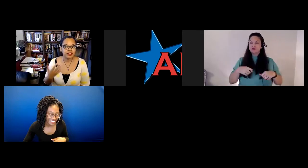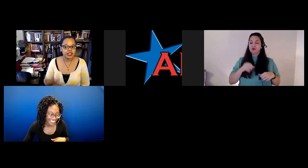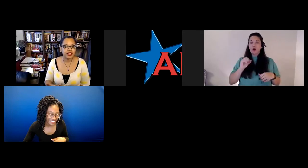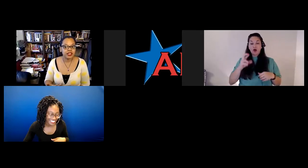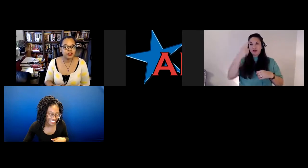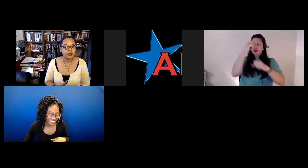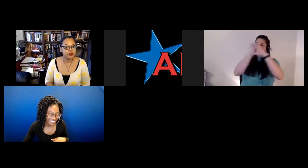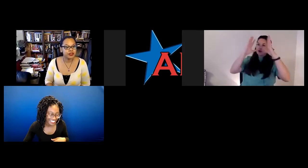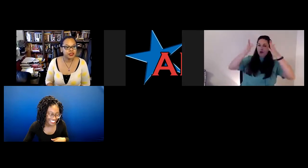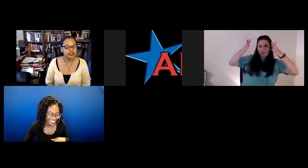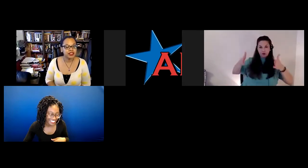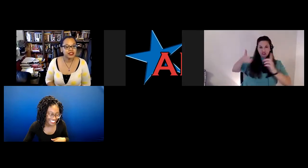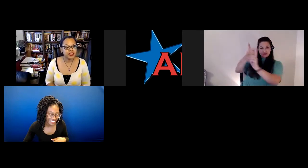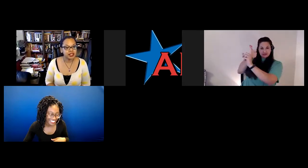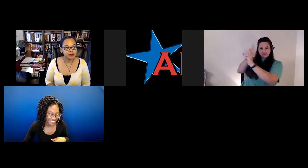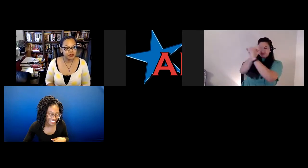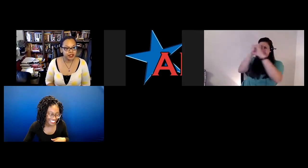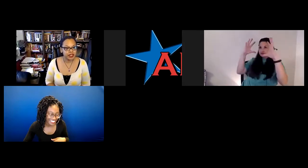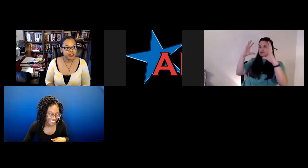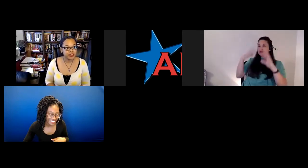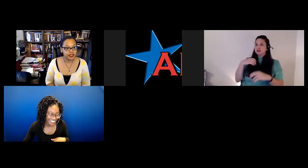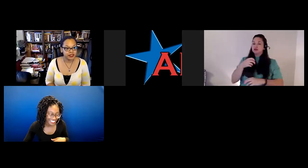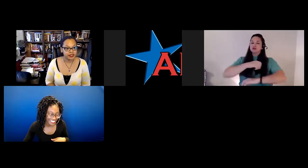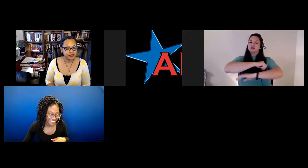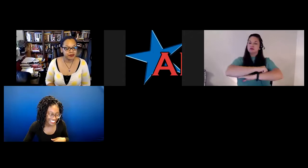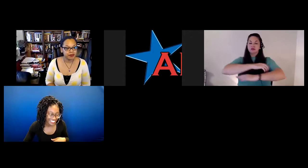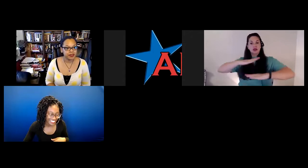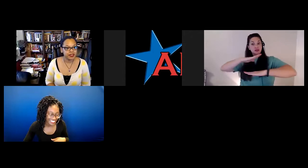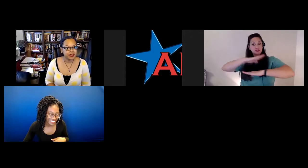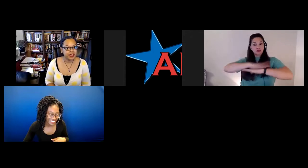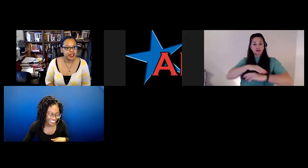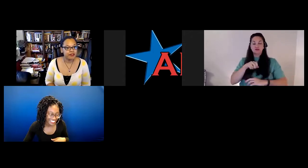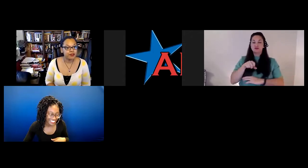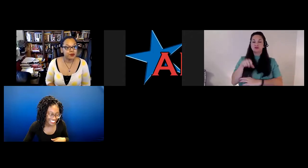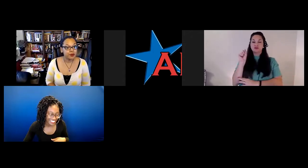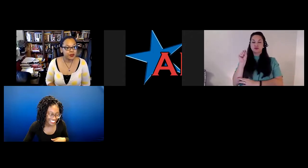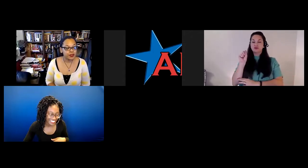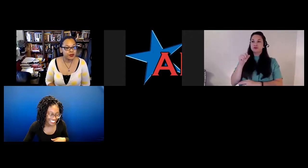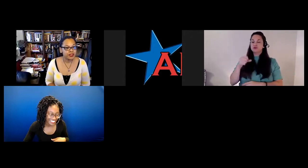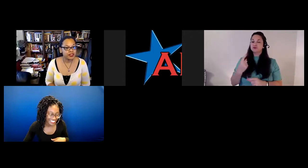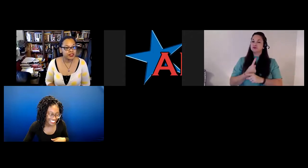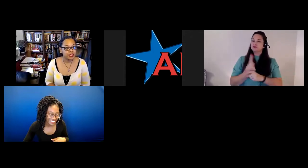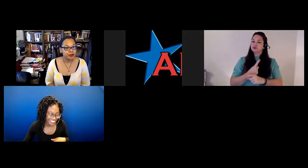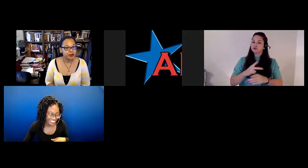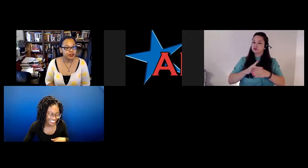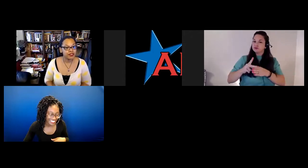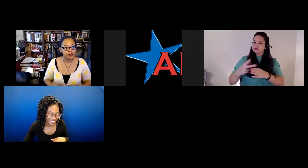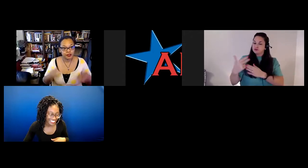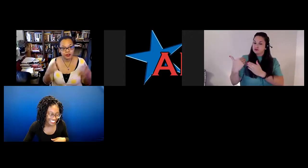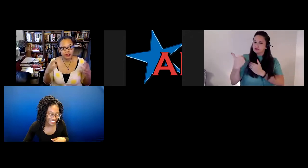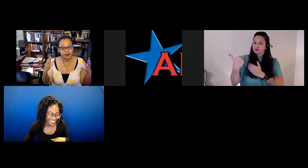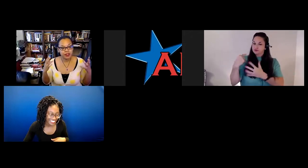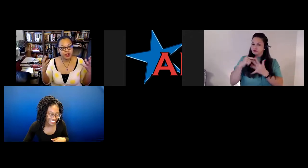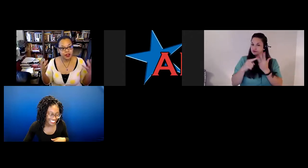were thinking about the person sitting up straight at their desk, and if you were going to think about these different